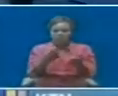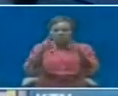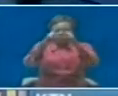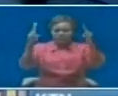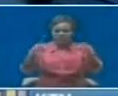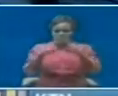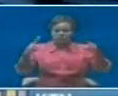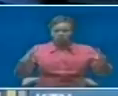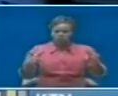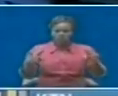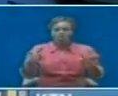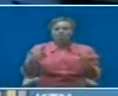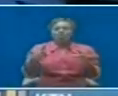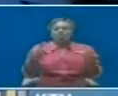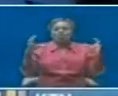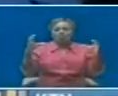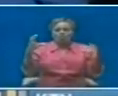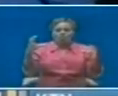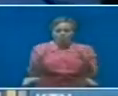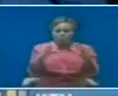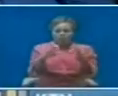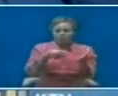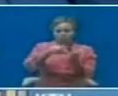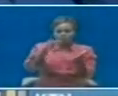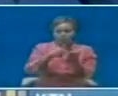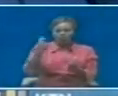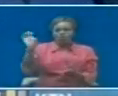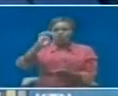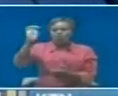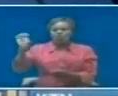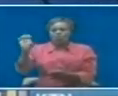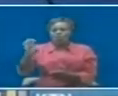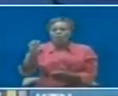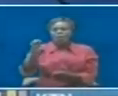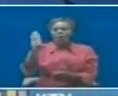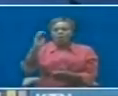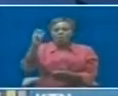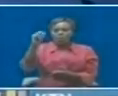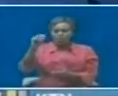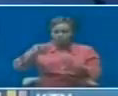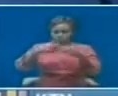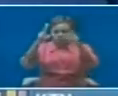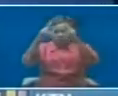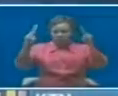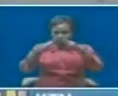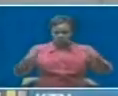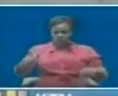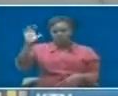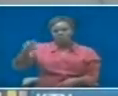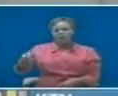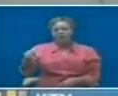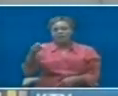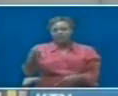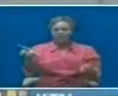international community through the successful issue of the Eurobond in June this year, and to go to the international market to raise funds.